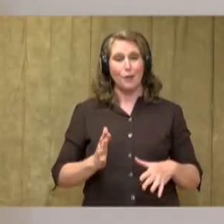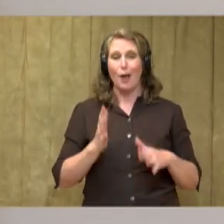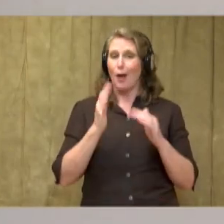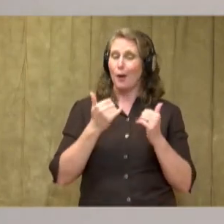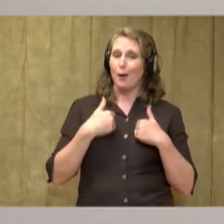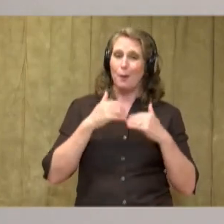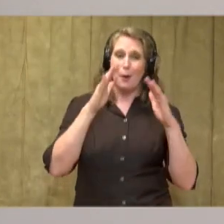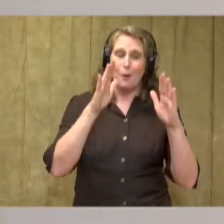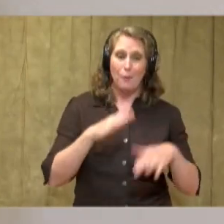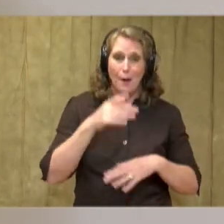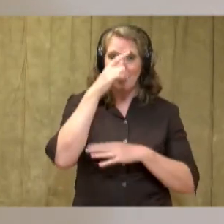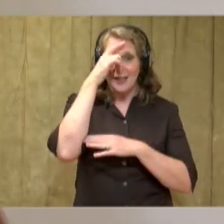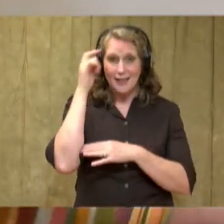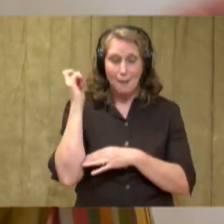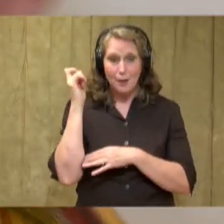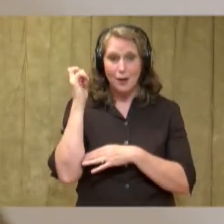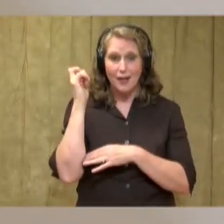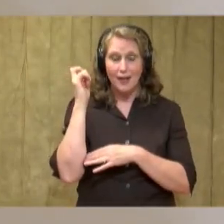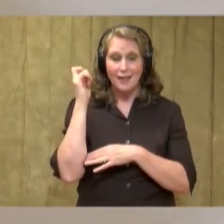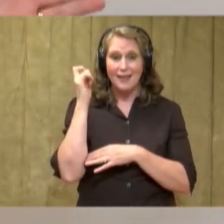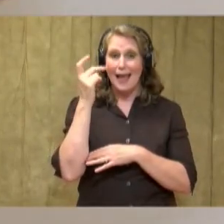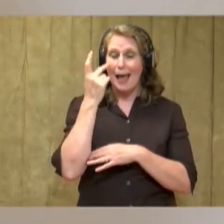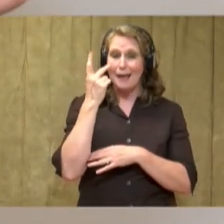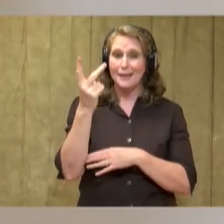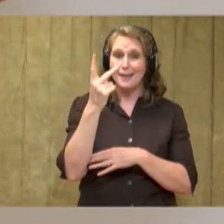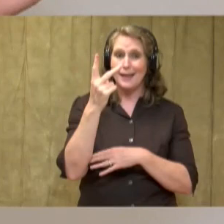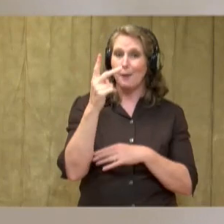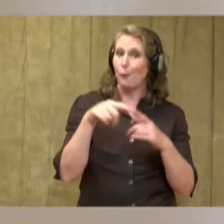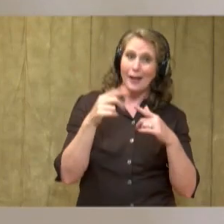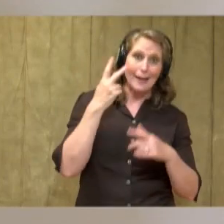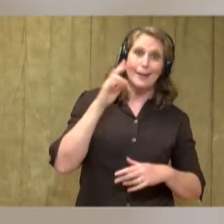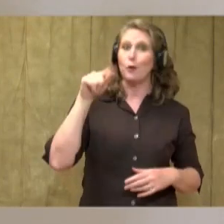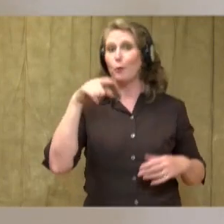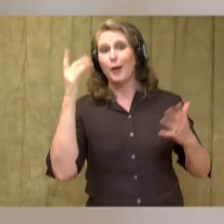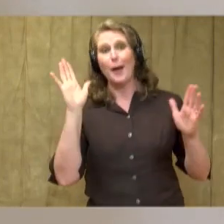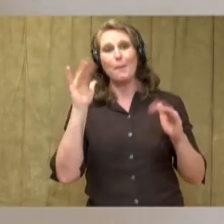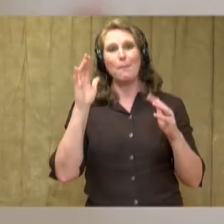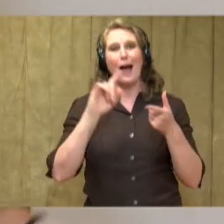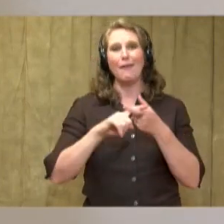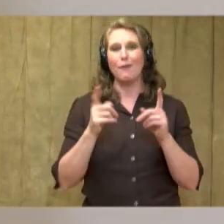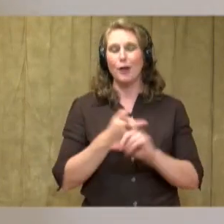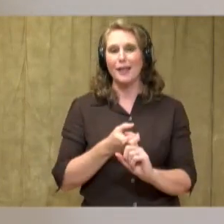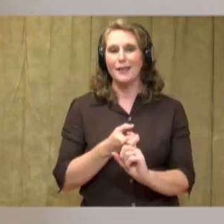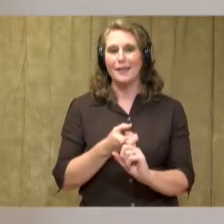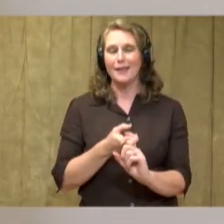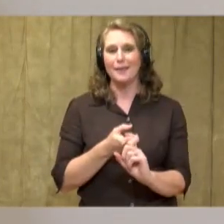I hope y'all have a great summer, and I'll see you when I see you. Bye, friends.